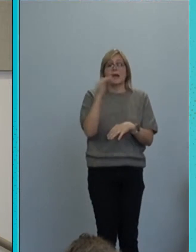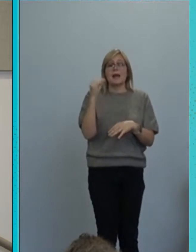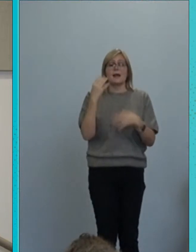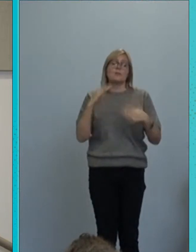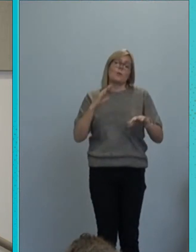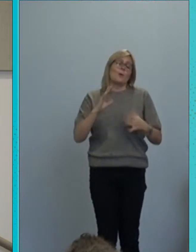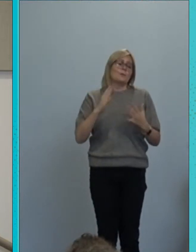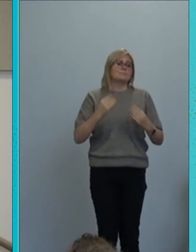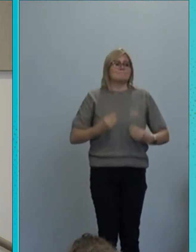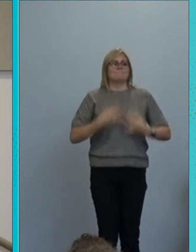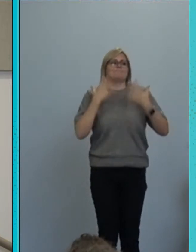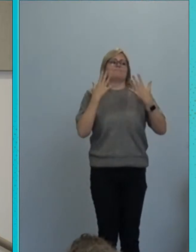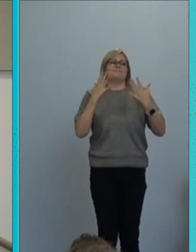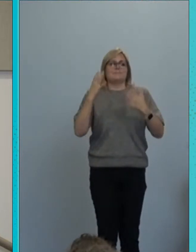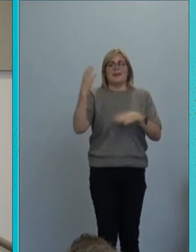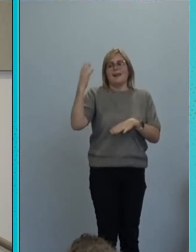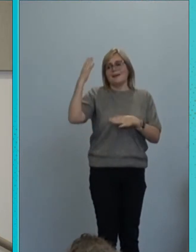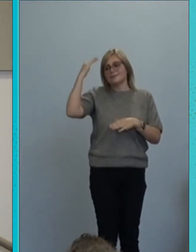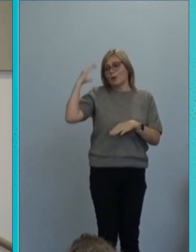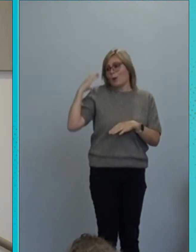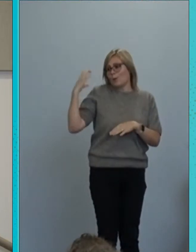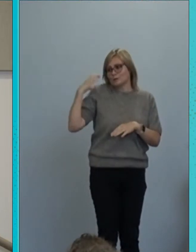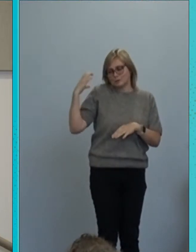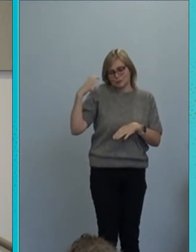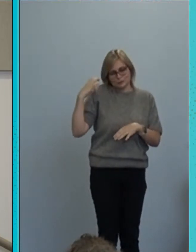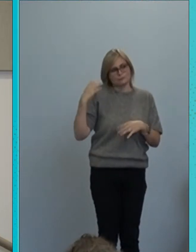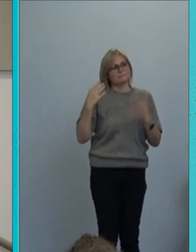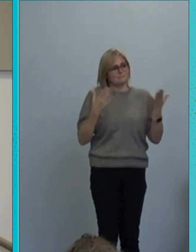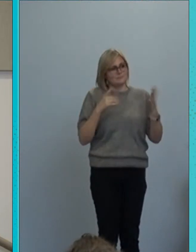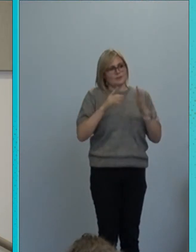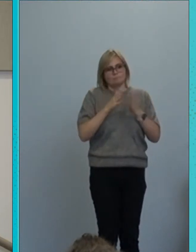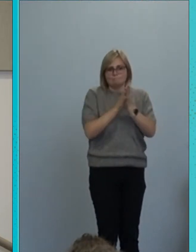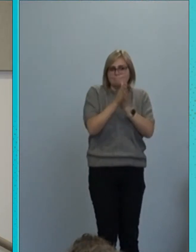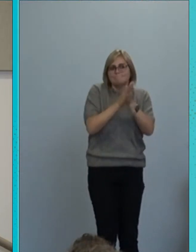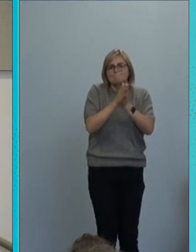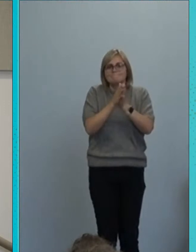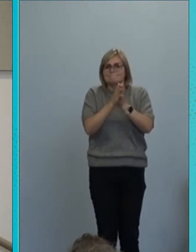charismatic head coach behind this engine of